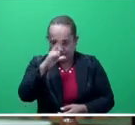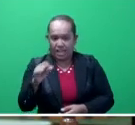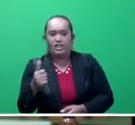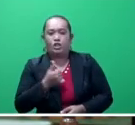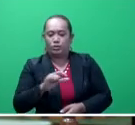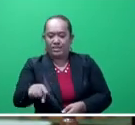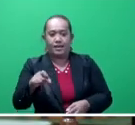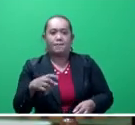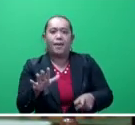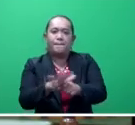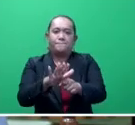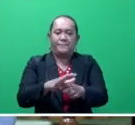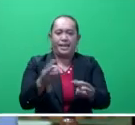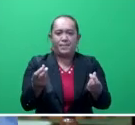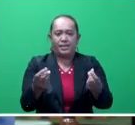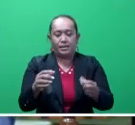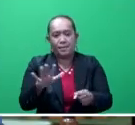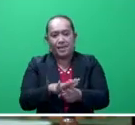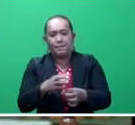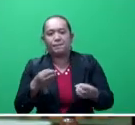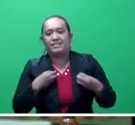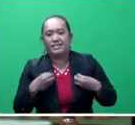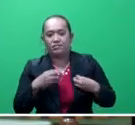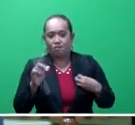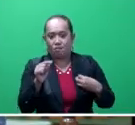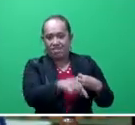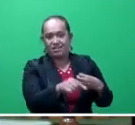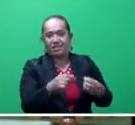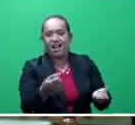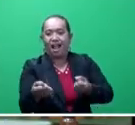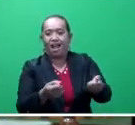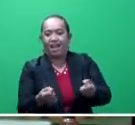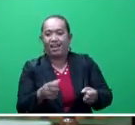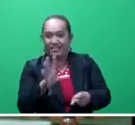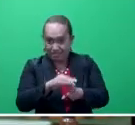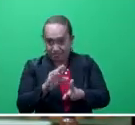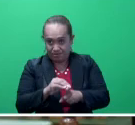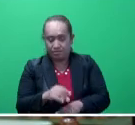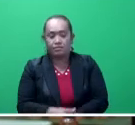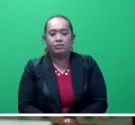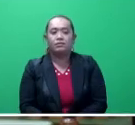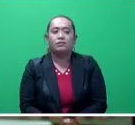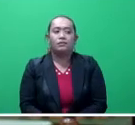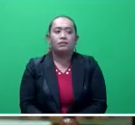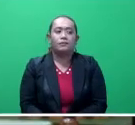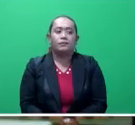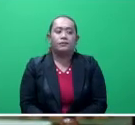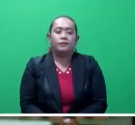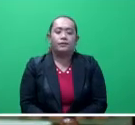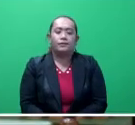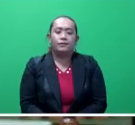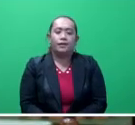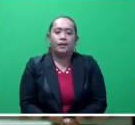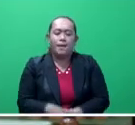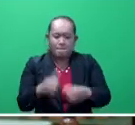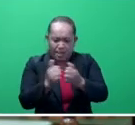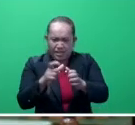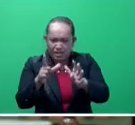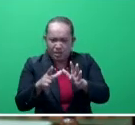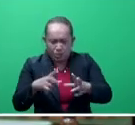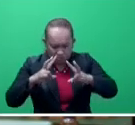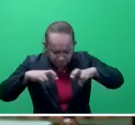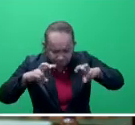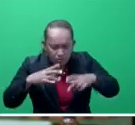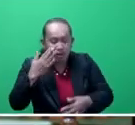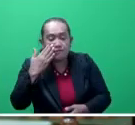deter past and potential future offenders. Mr. Speaker, sir, we have identified practical areas in which Fijians